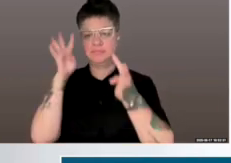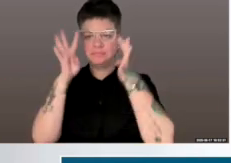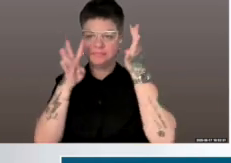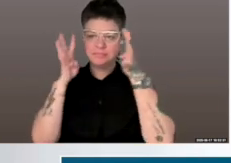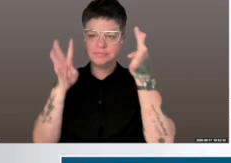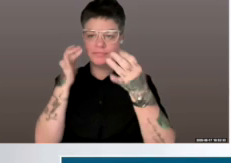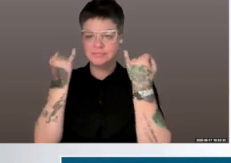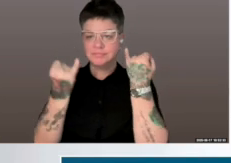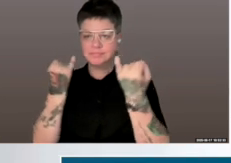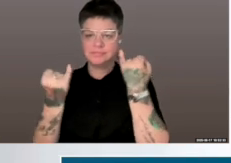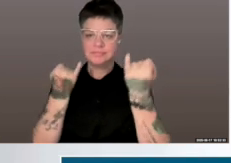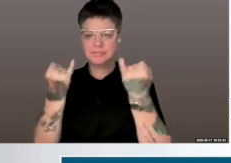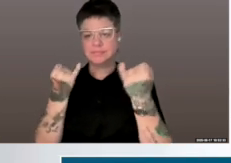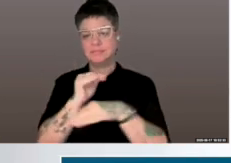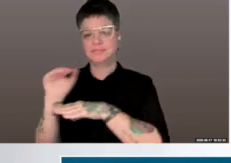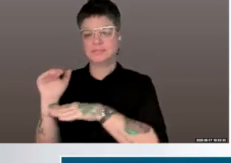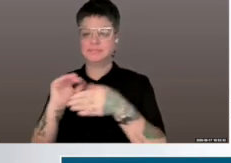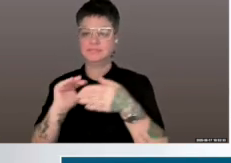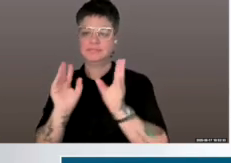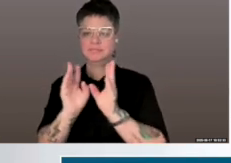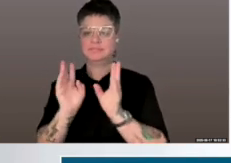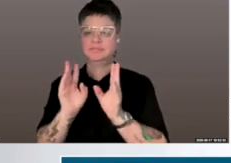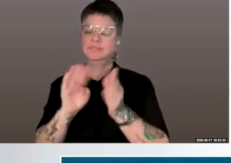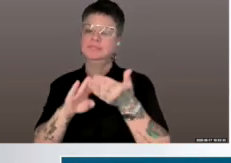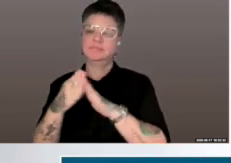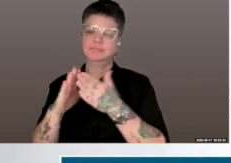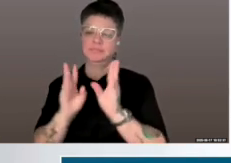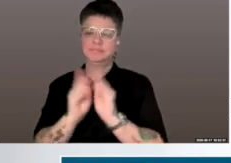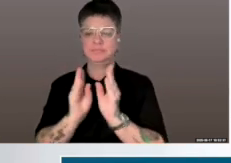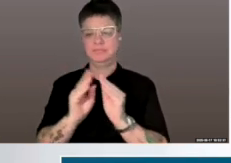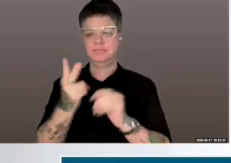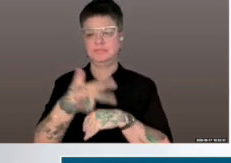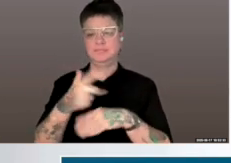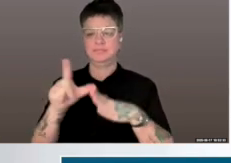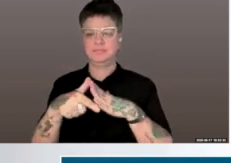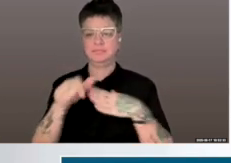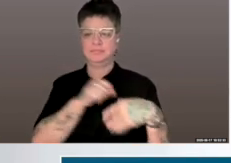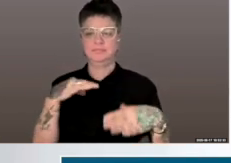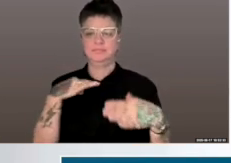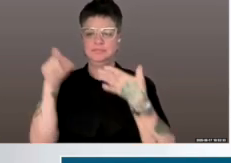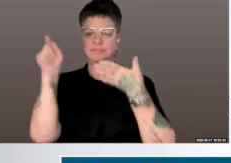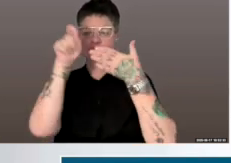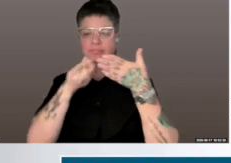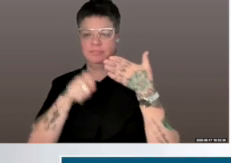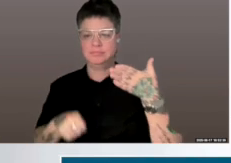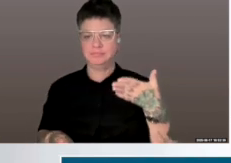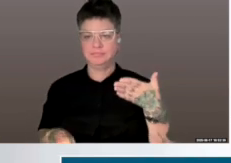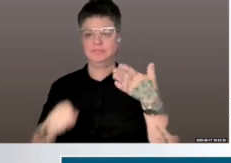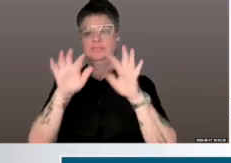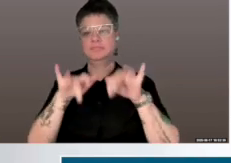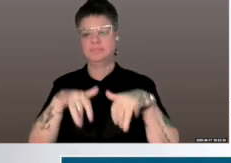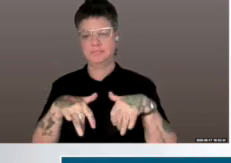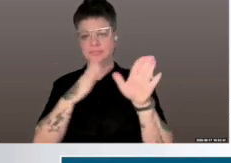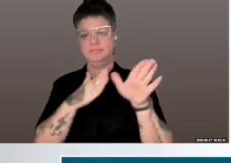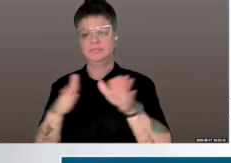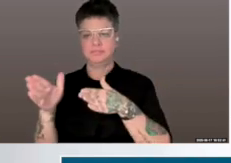the funding plan being presented to the board. And as mentioned earlier, June and July are the most intensive months to collaborate with